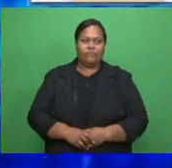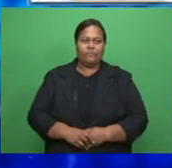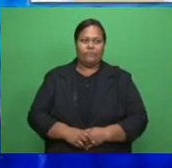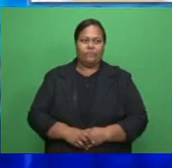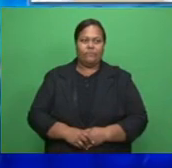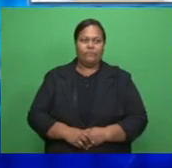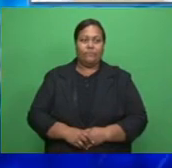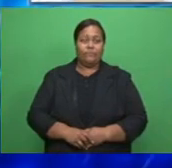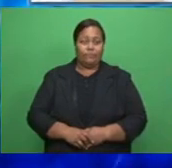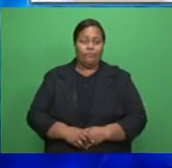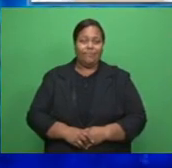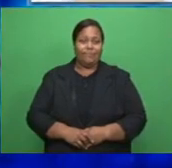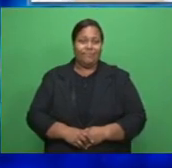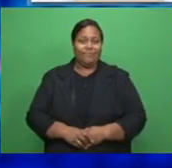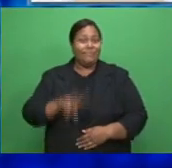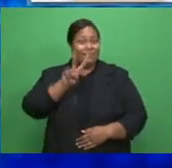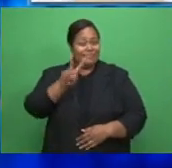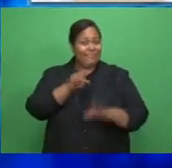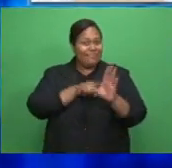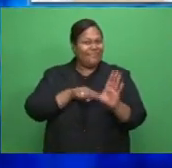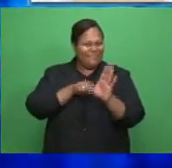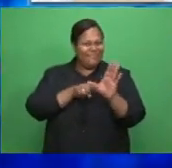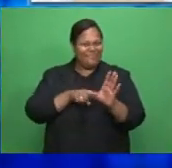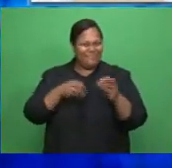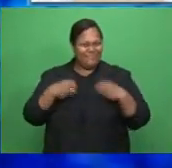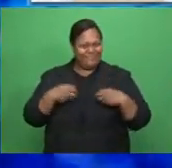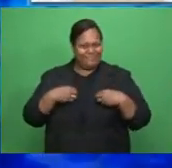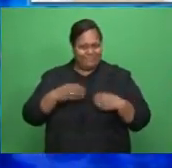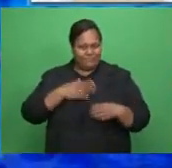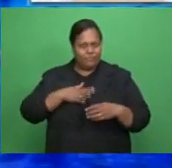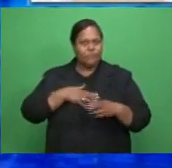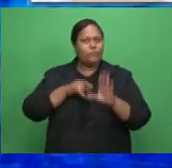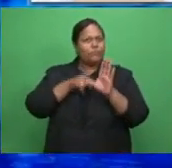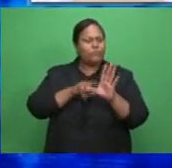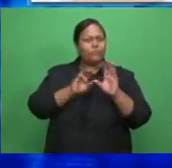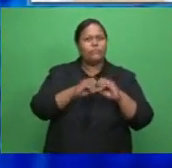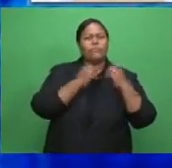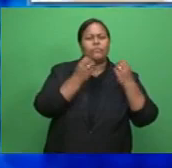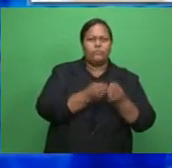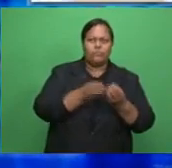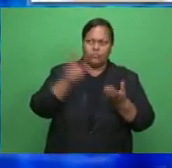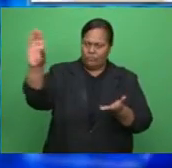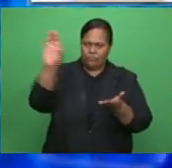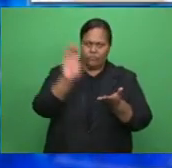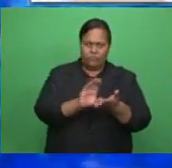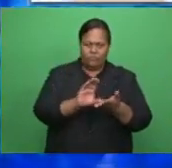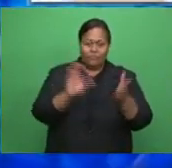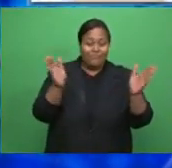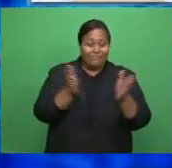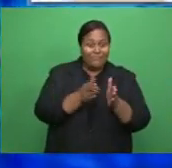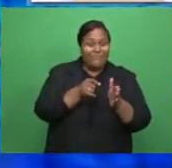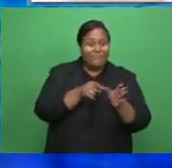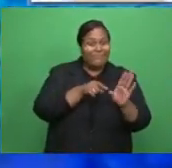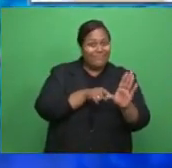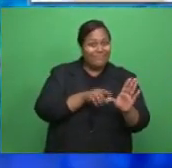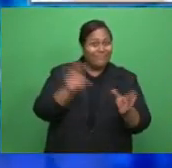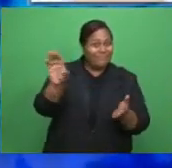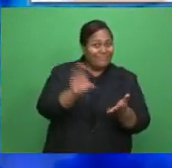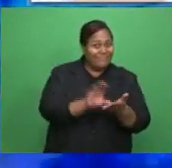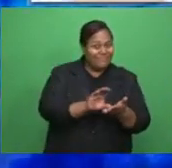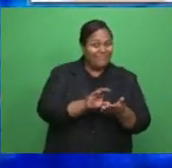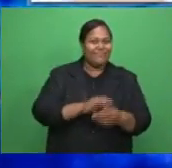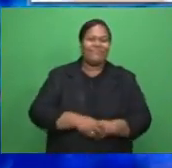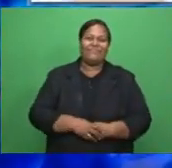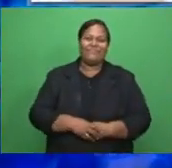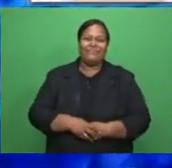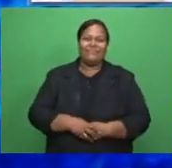Leading business, 2 young entrepreneurs and a youth organization have been given government small-scale youth grants. Prime Minister Vorenke